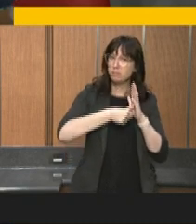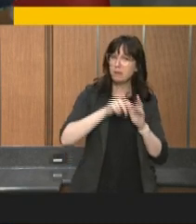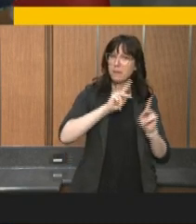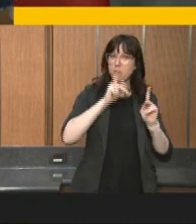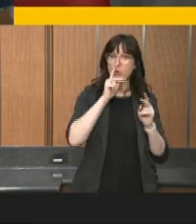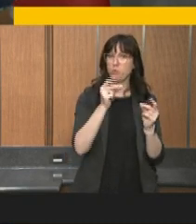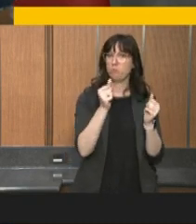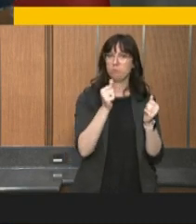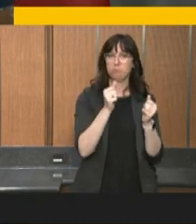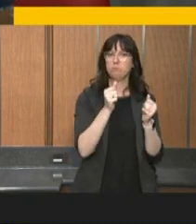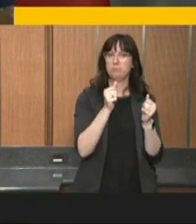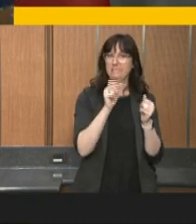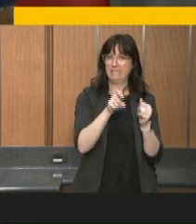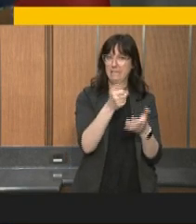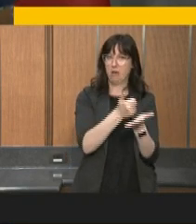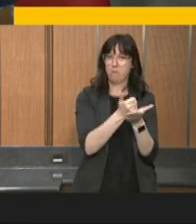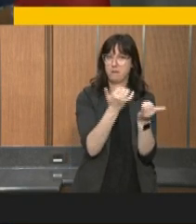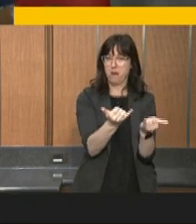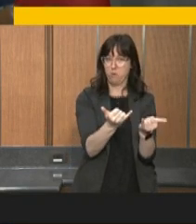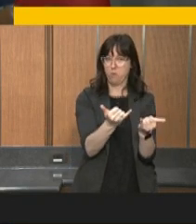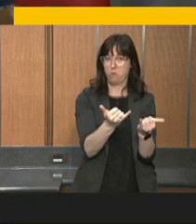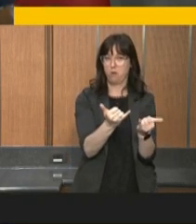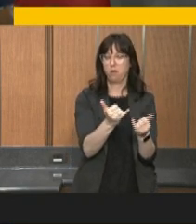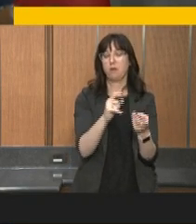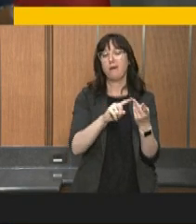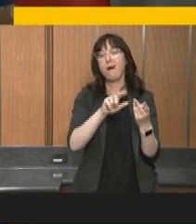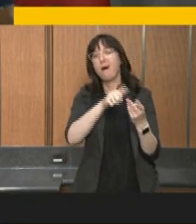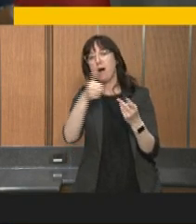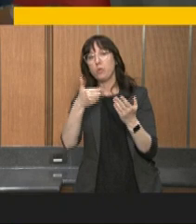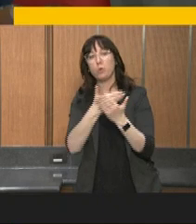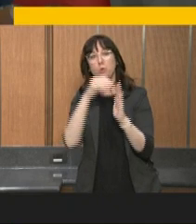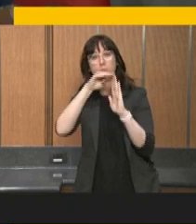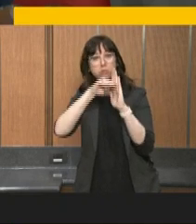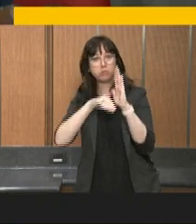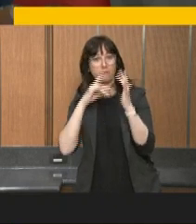immediately. And a number of measures that were announced today, for example,